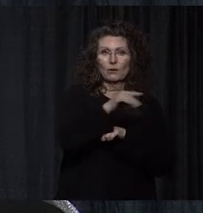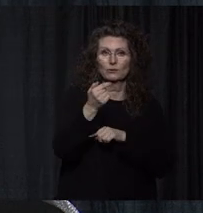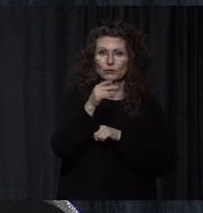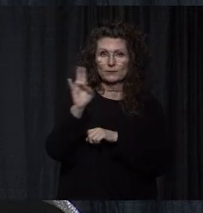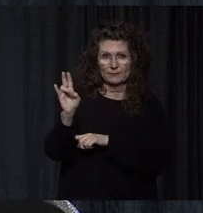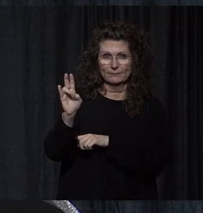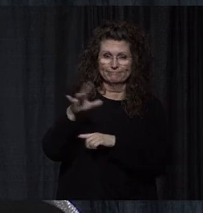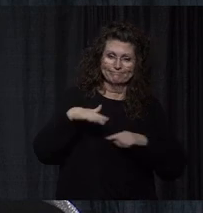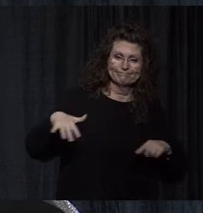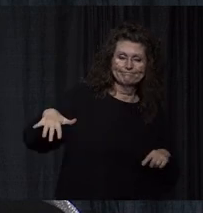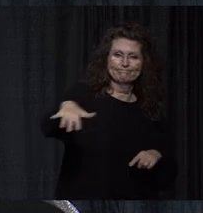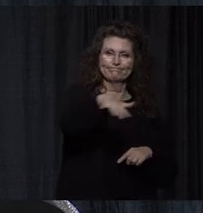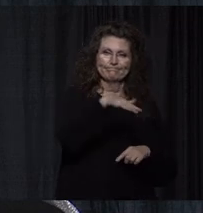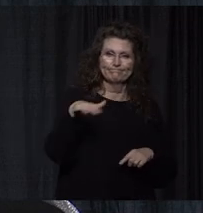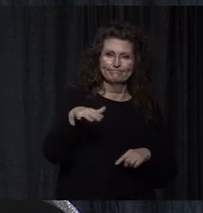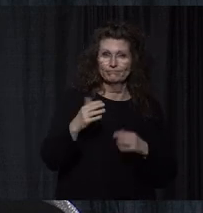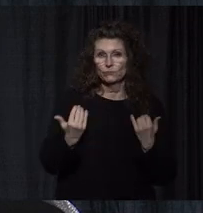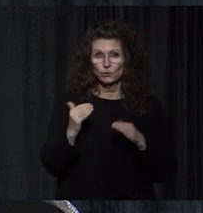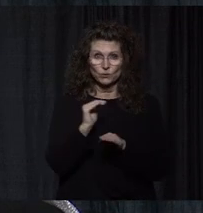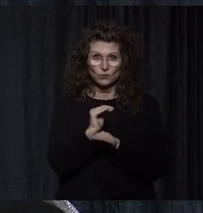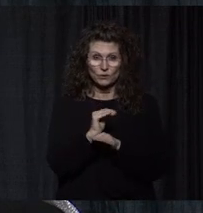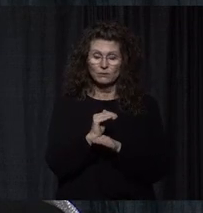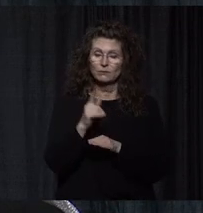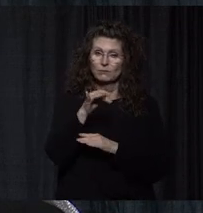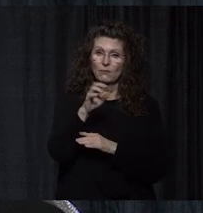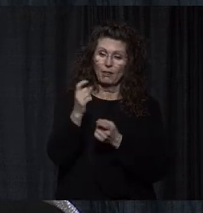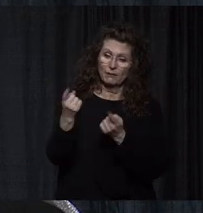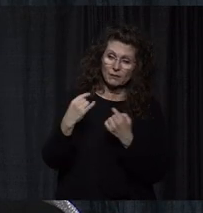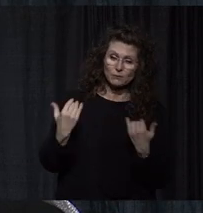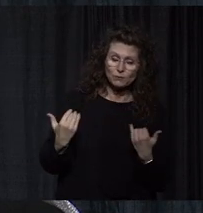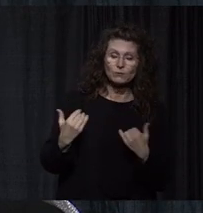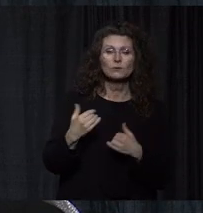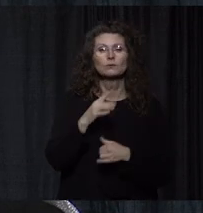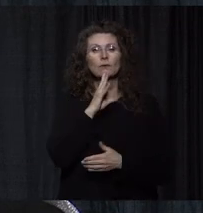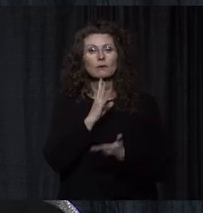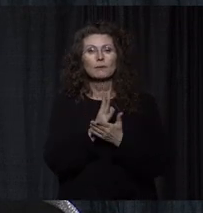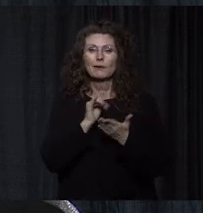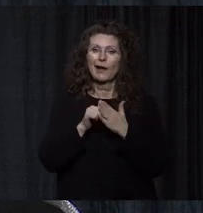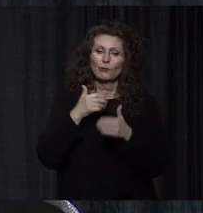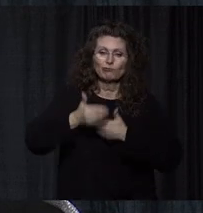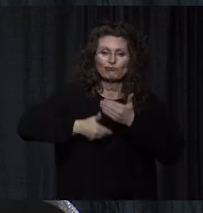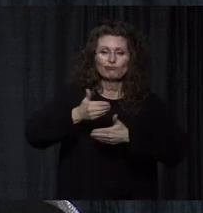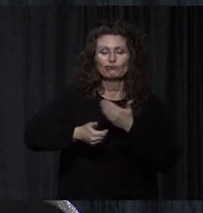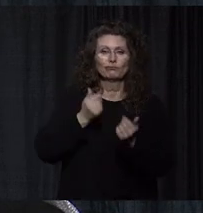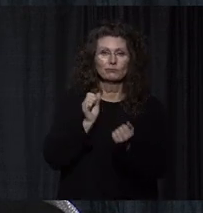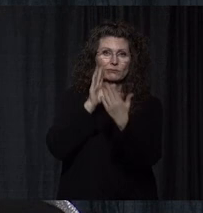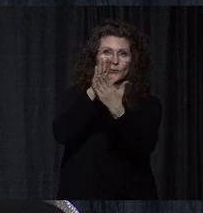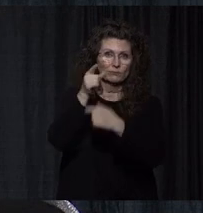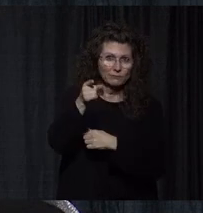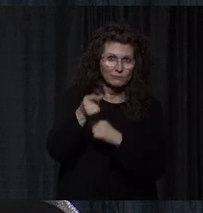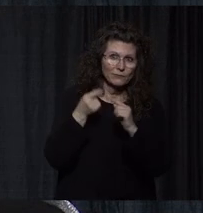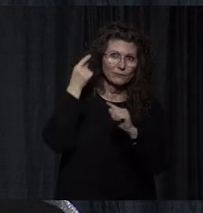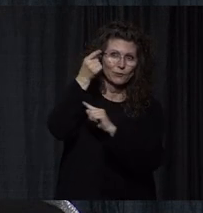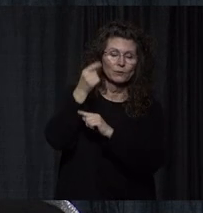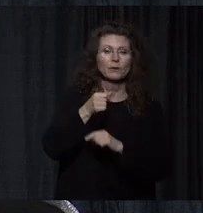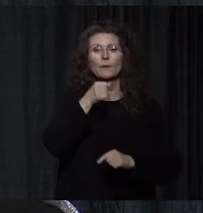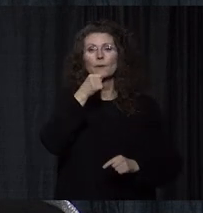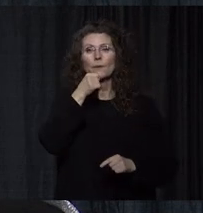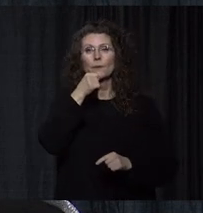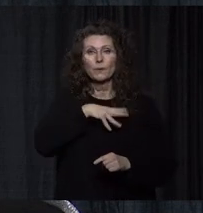agenda. Tonight, Paulette Senior is here to talk about the new way forward, one where women are